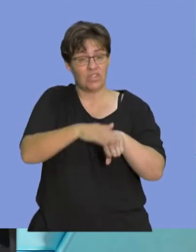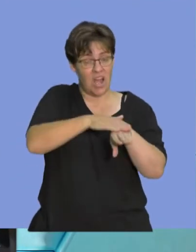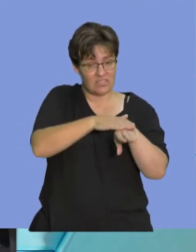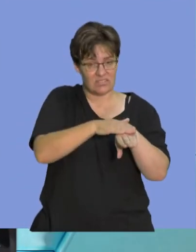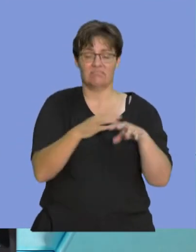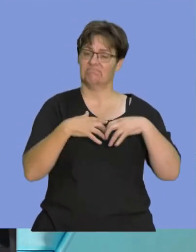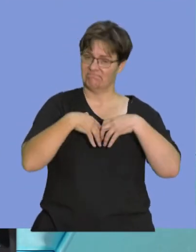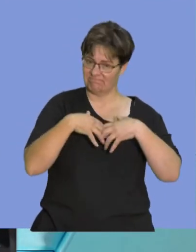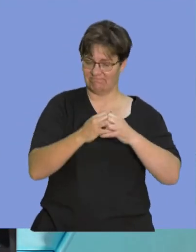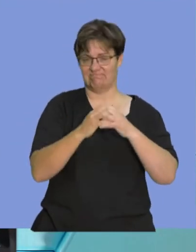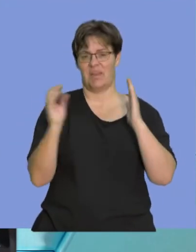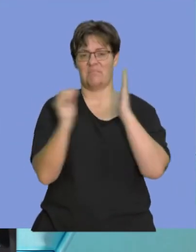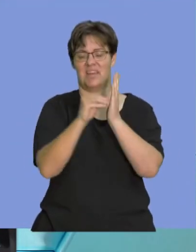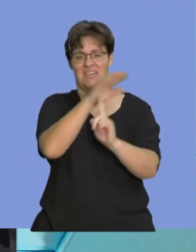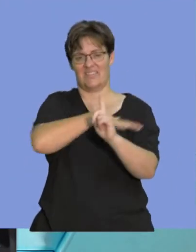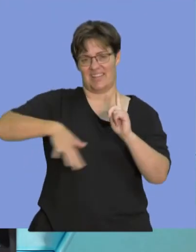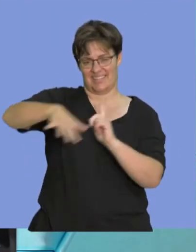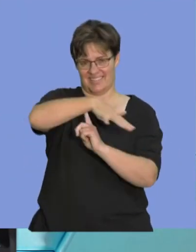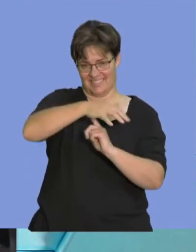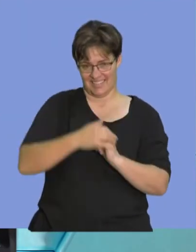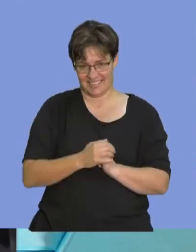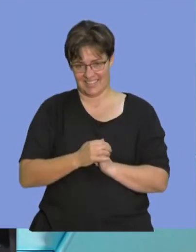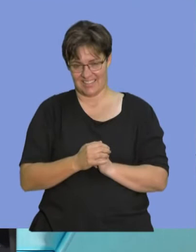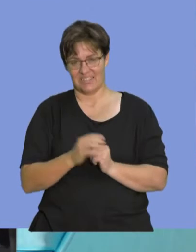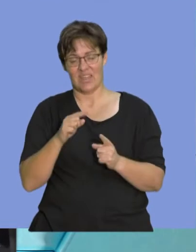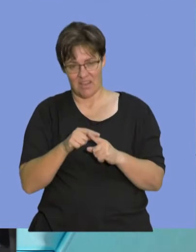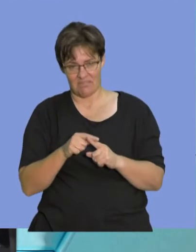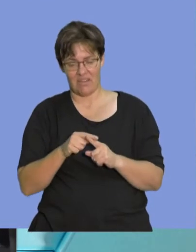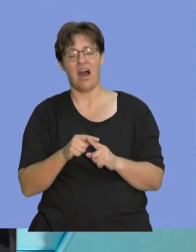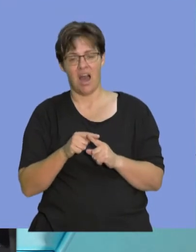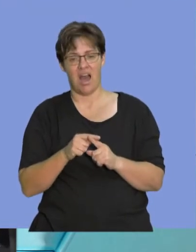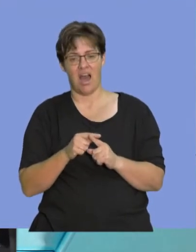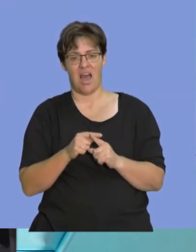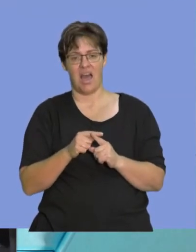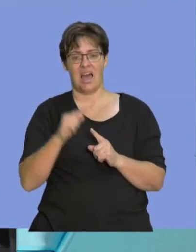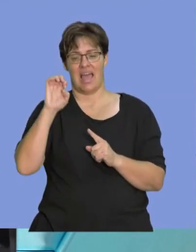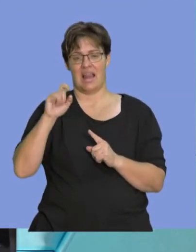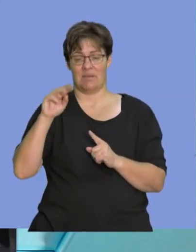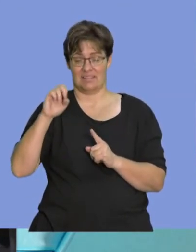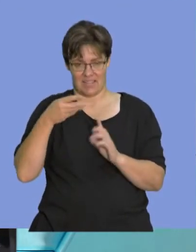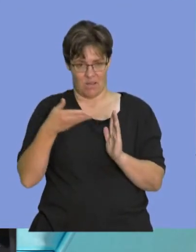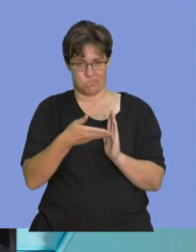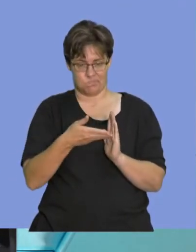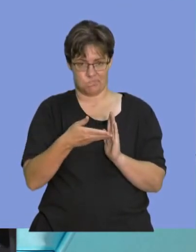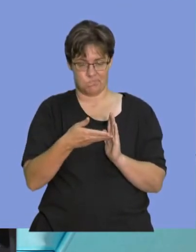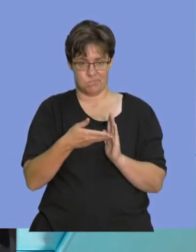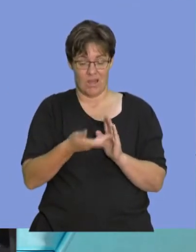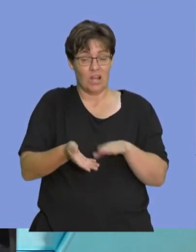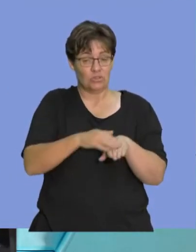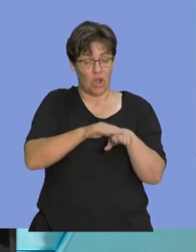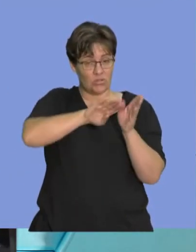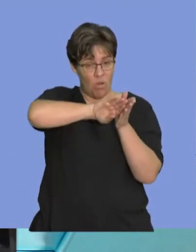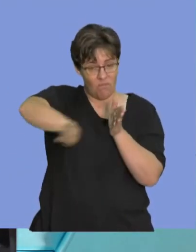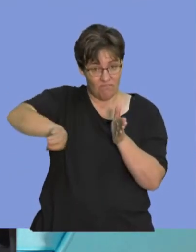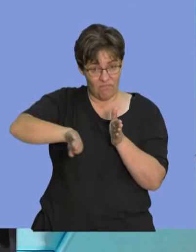Because in the core of the Earth, what exists? There are those ferromagnetic elements. And remember, once the charges move, then